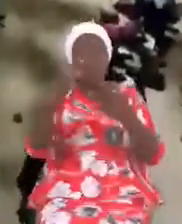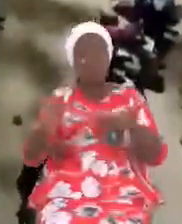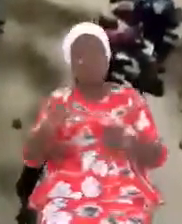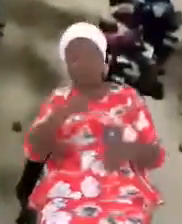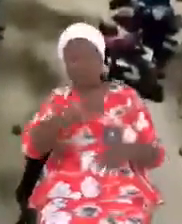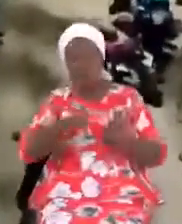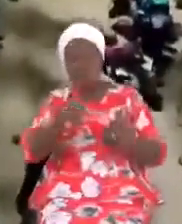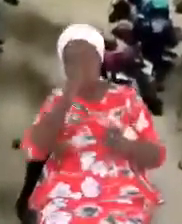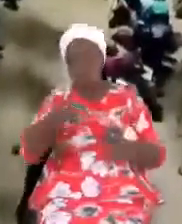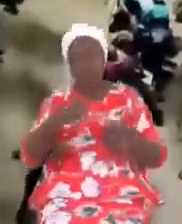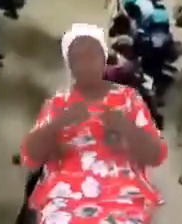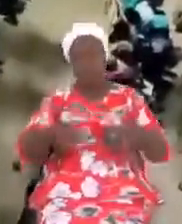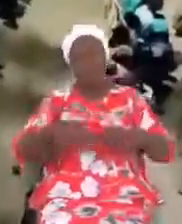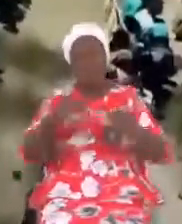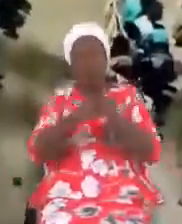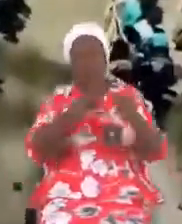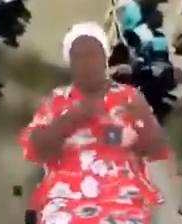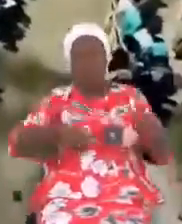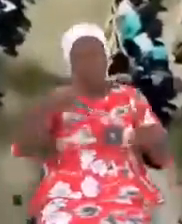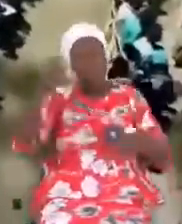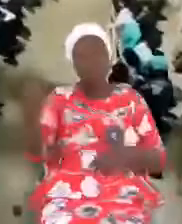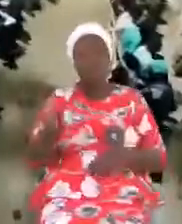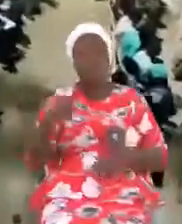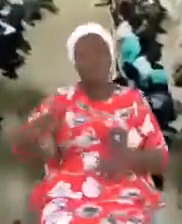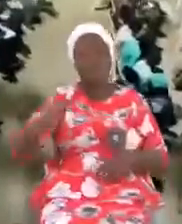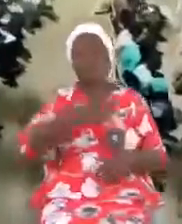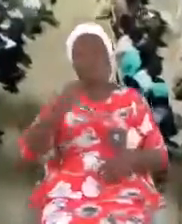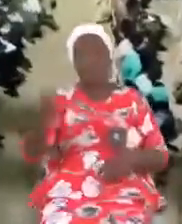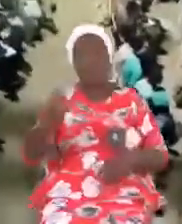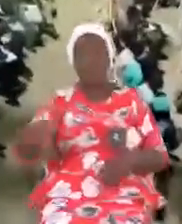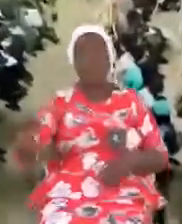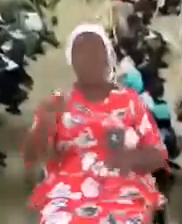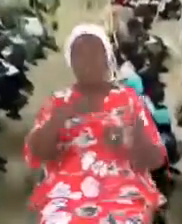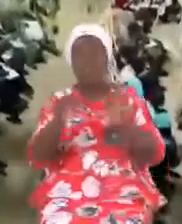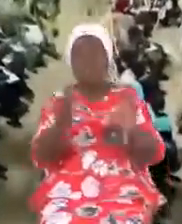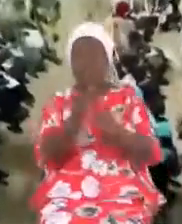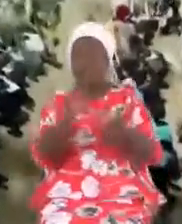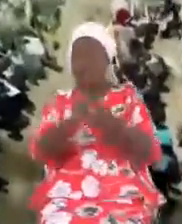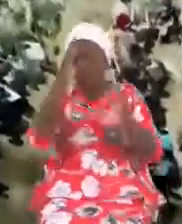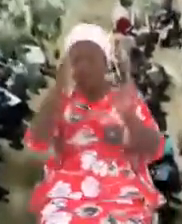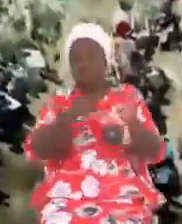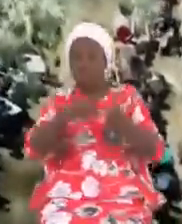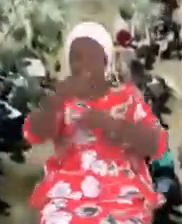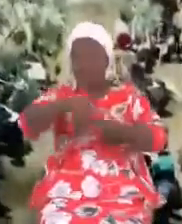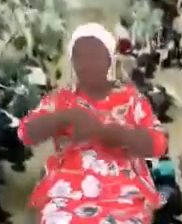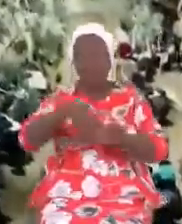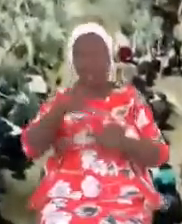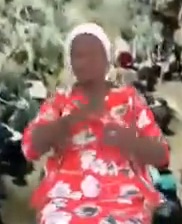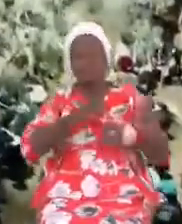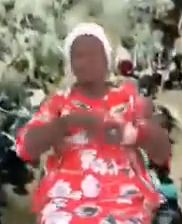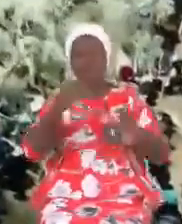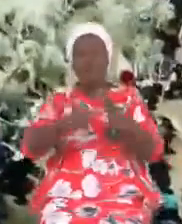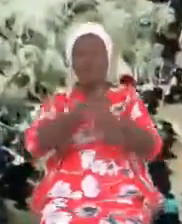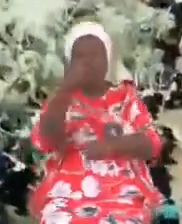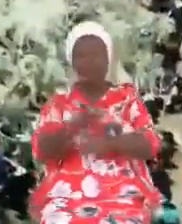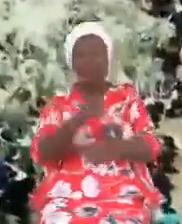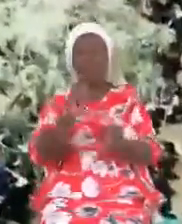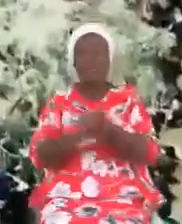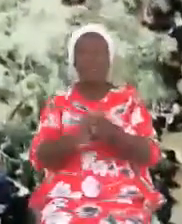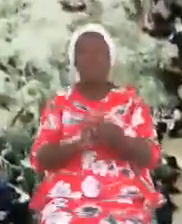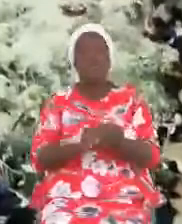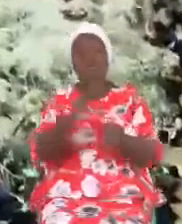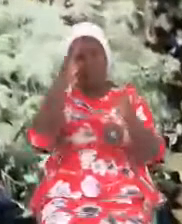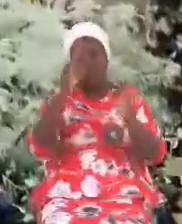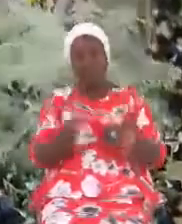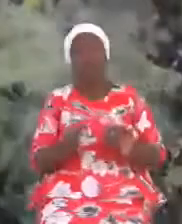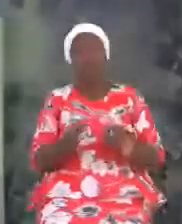Lord forever and ever. If you take that decision tonight, the Lord will confirm that decision.